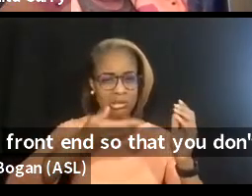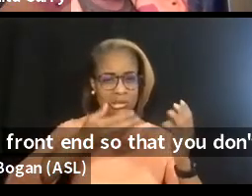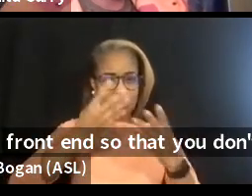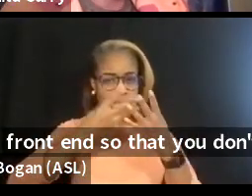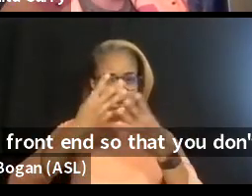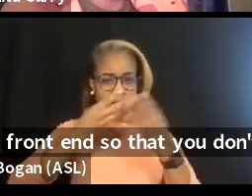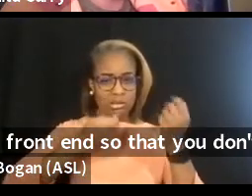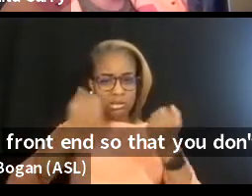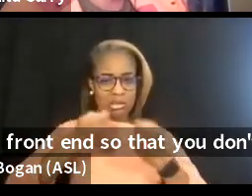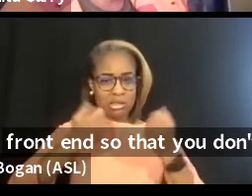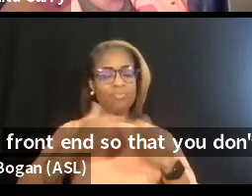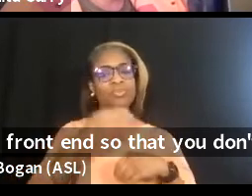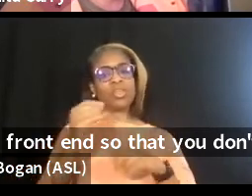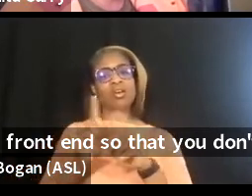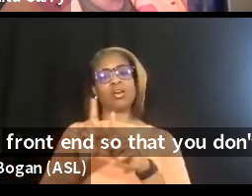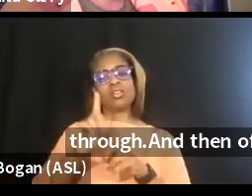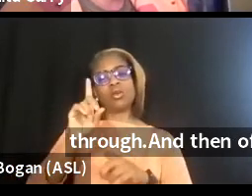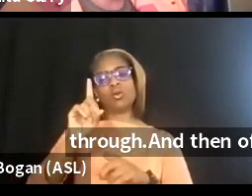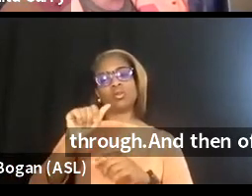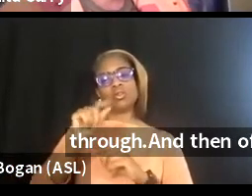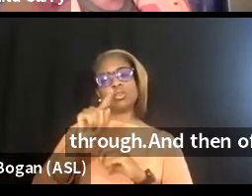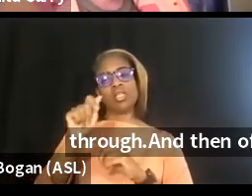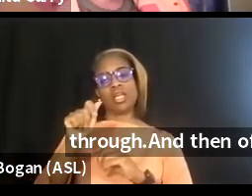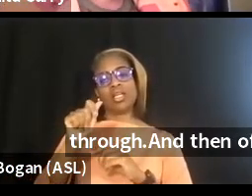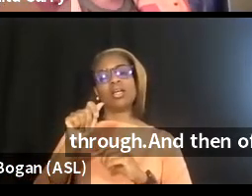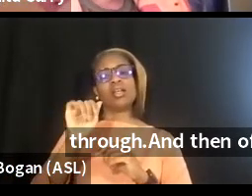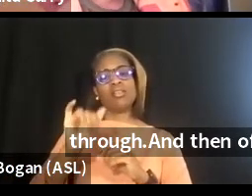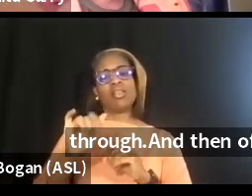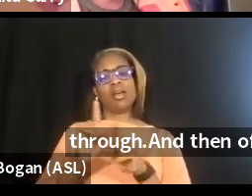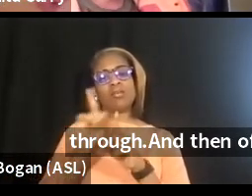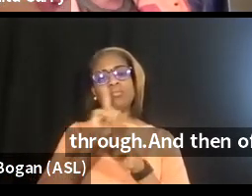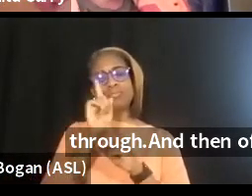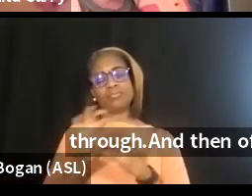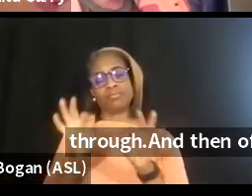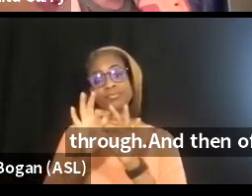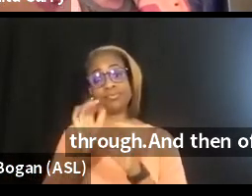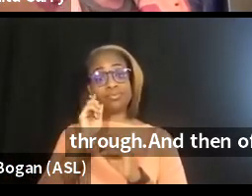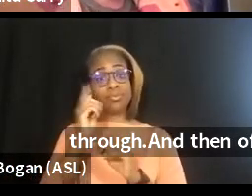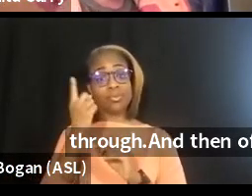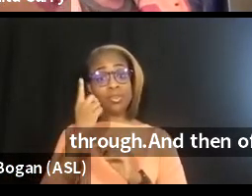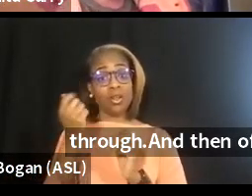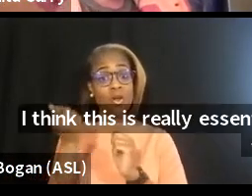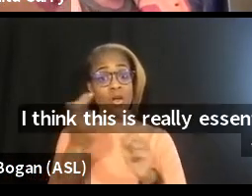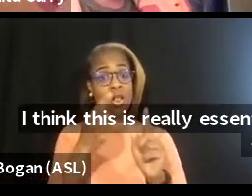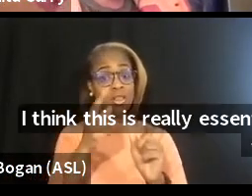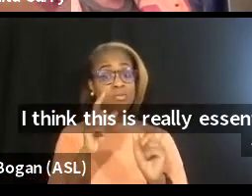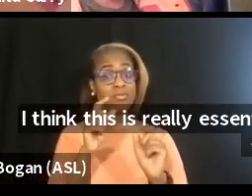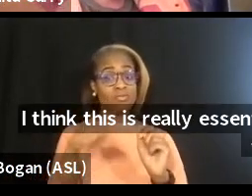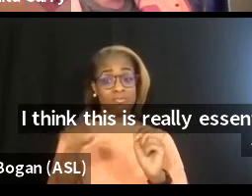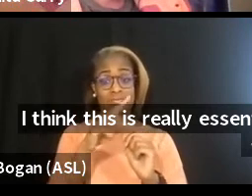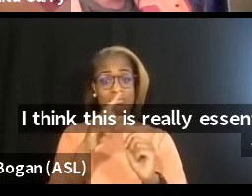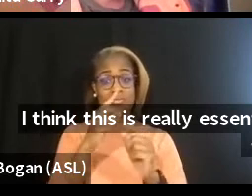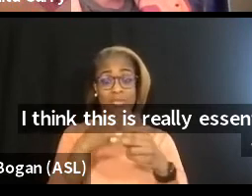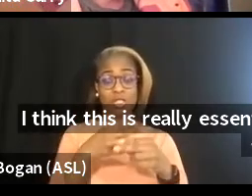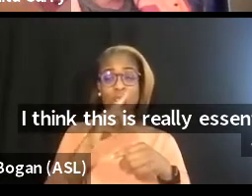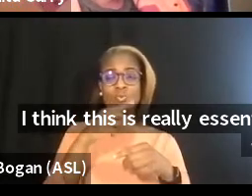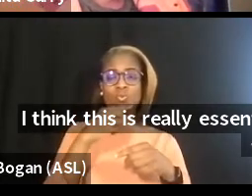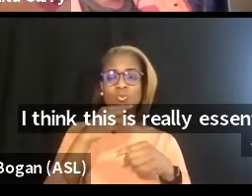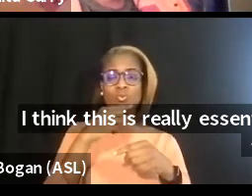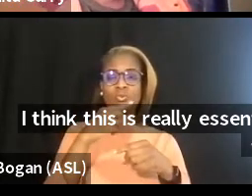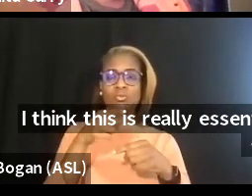this is really essential. And I think it's something that all of you really talked about when you talked about the map line